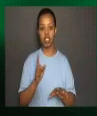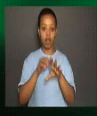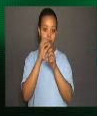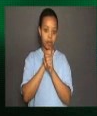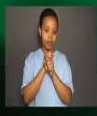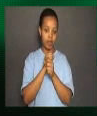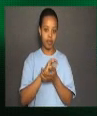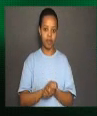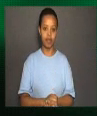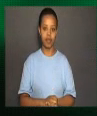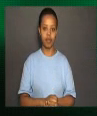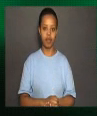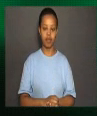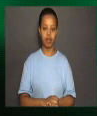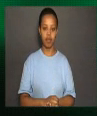Time's up.